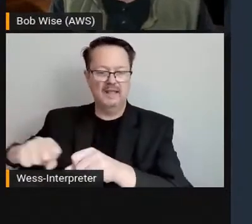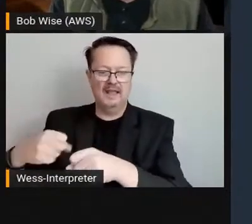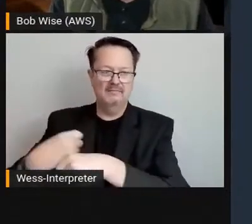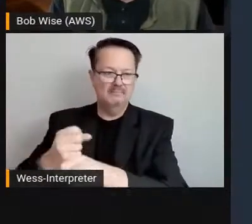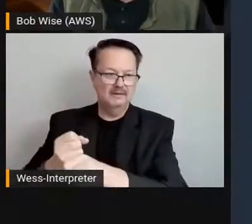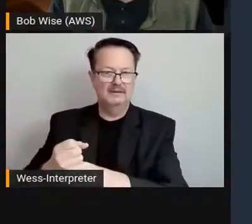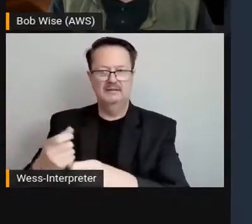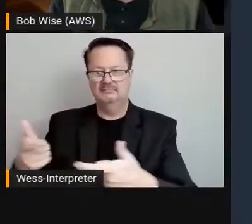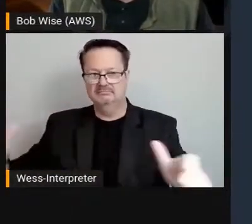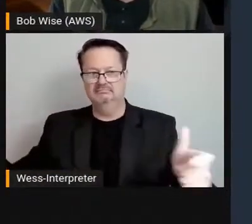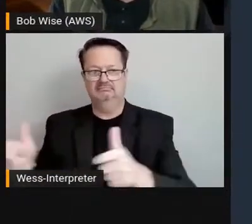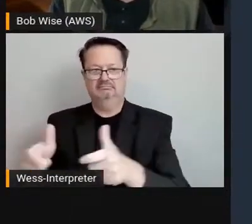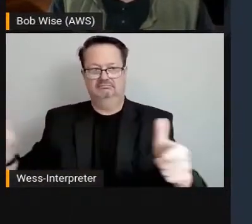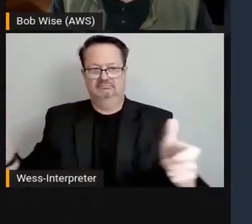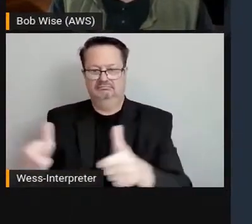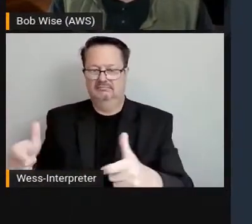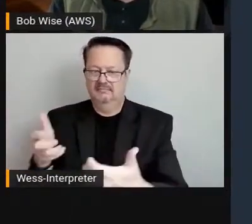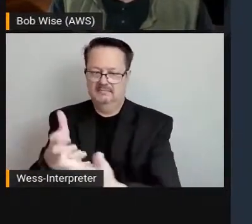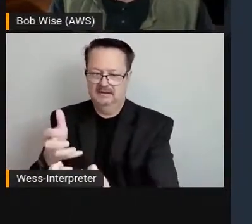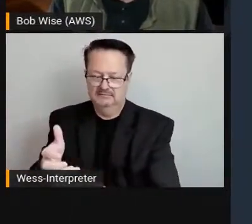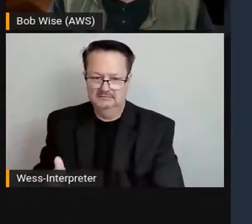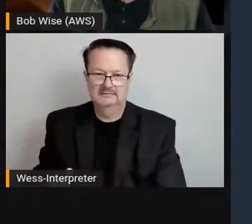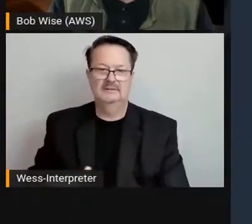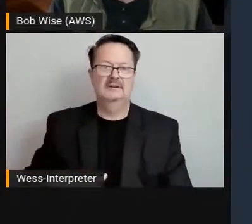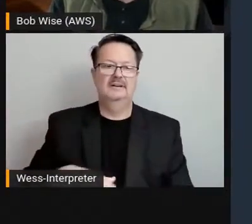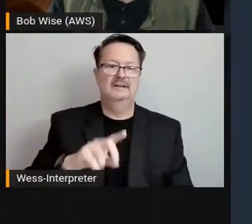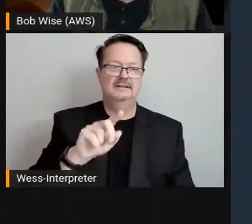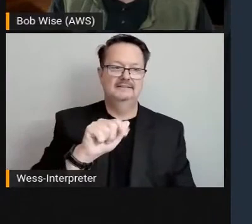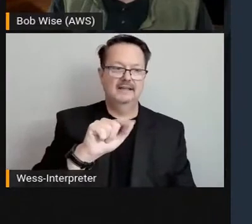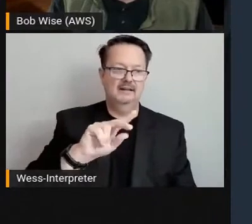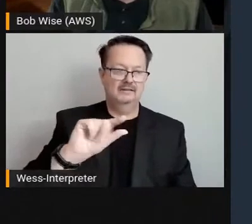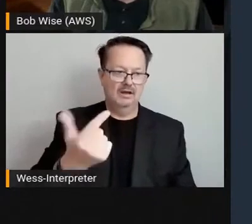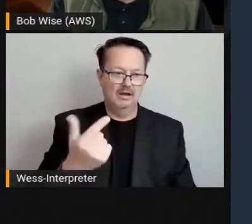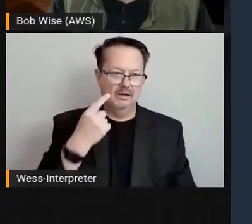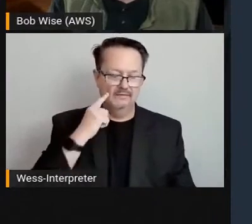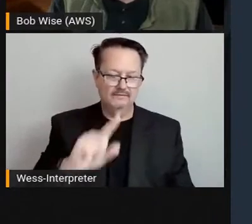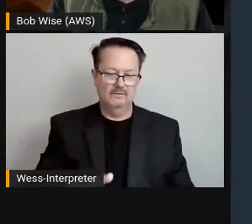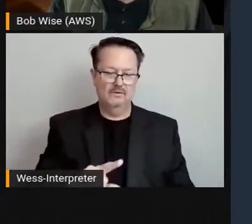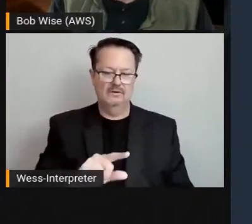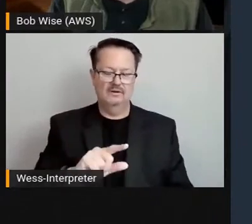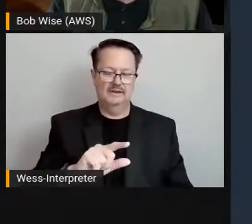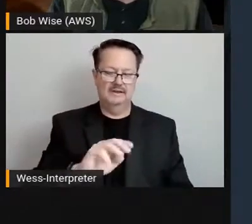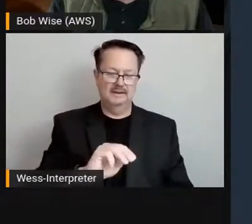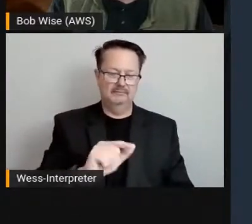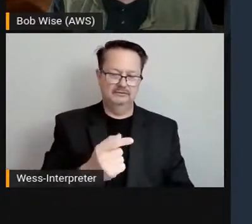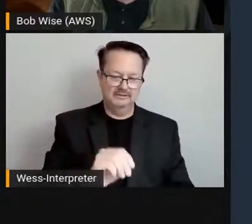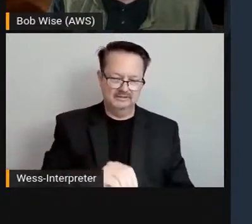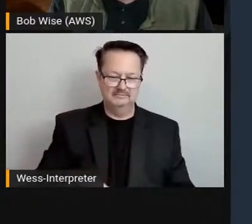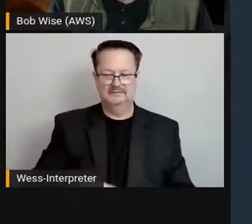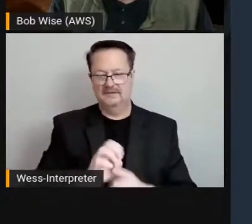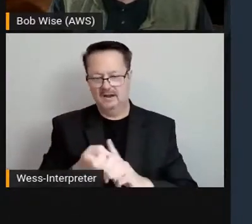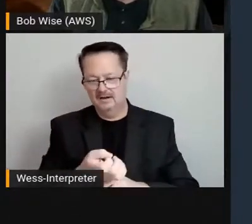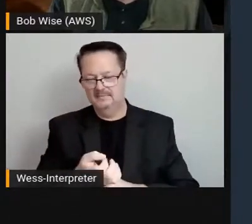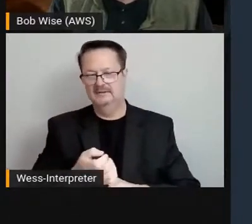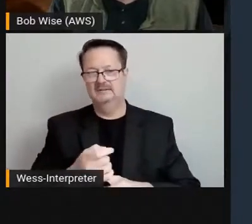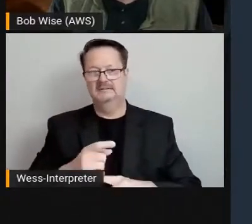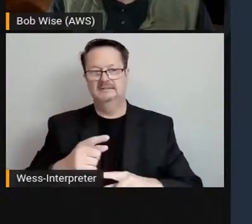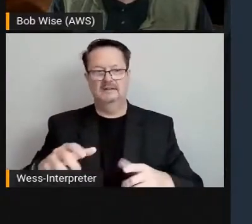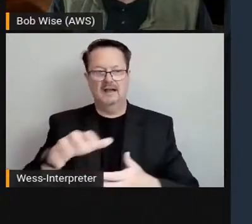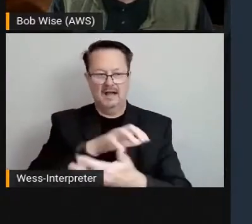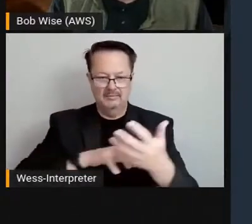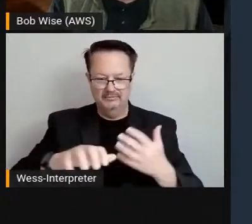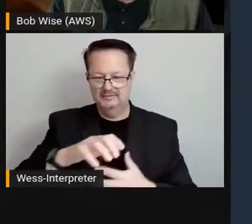Datadog provides visibility into the health of containers and VMs across a lot of environments, on premises, hybrid, cloud compute